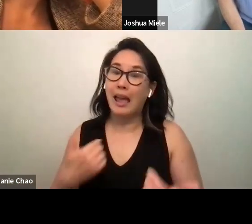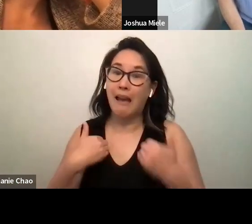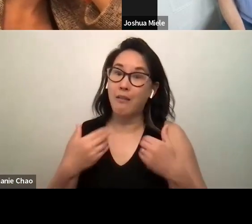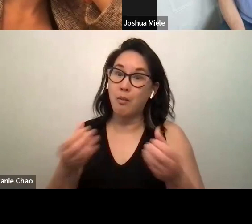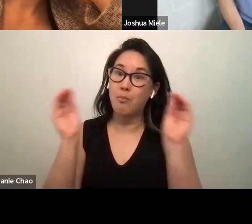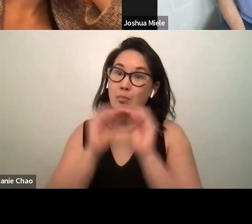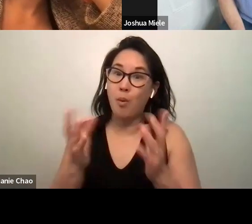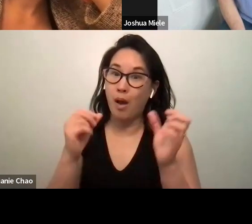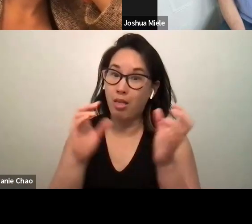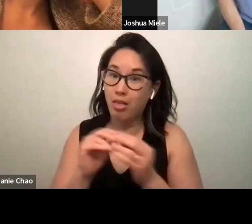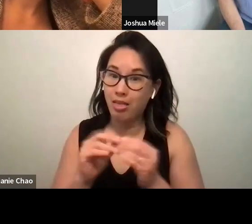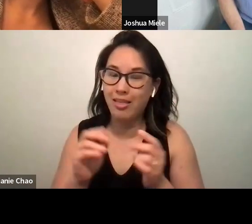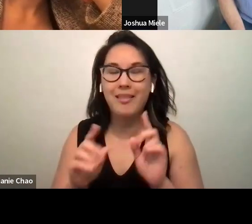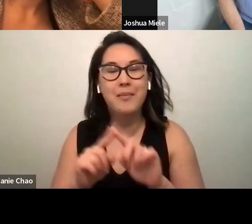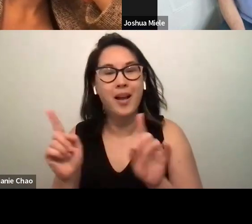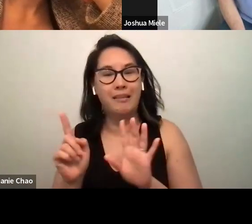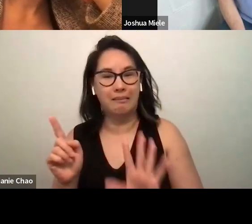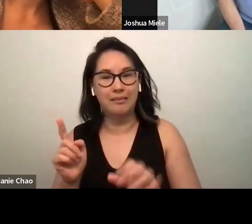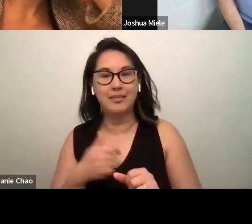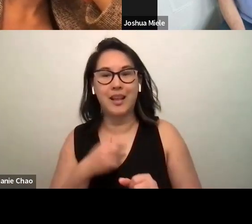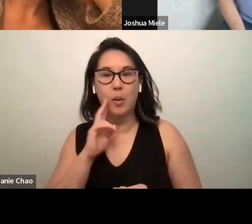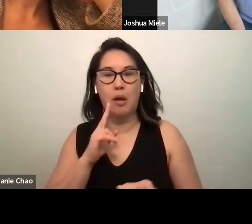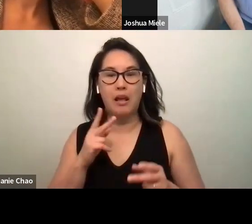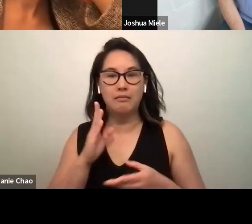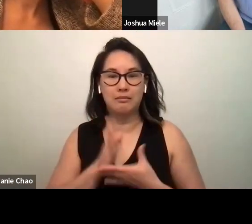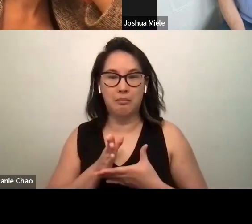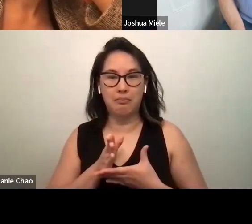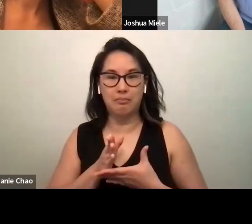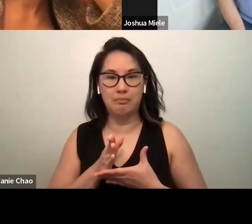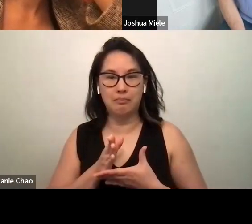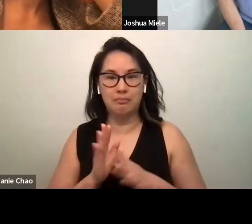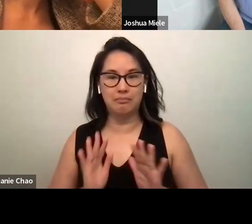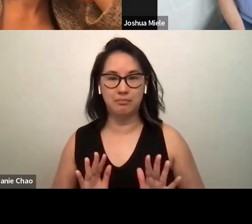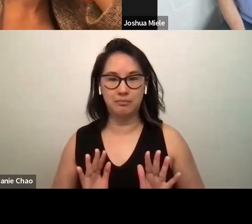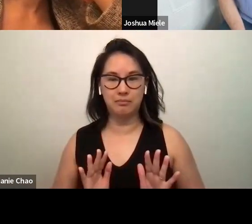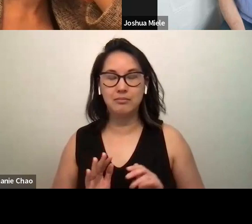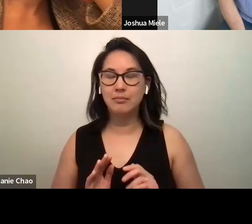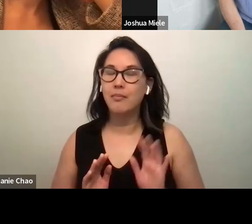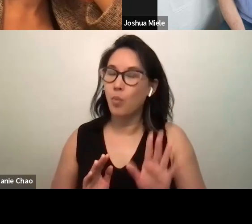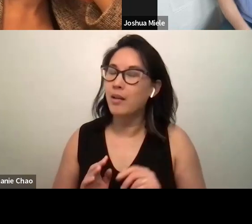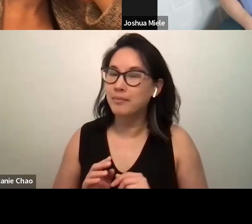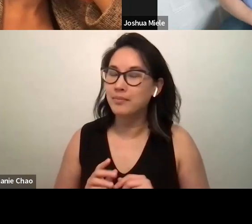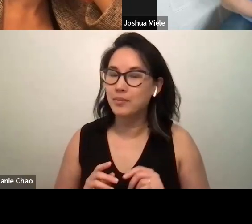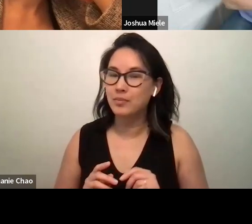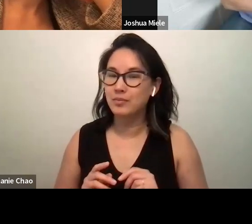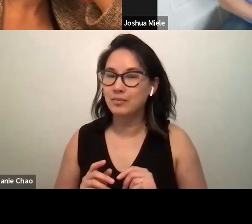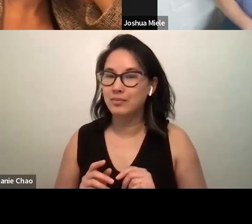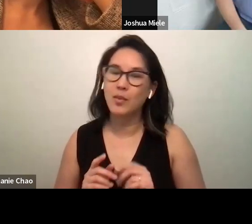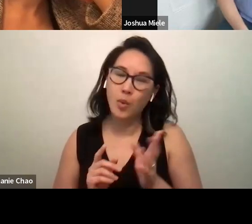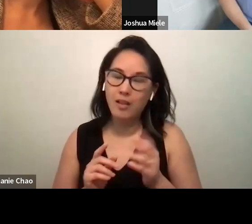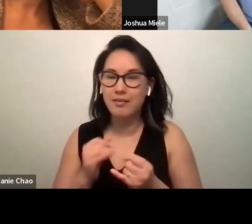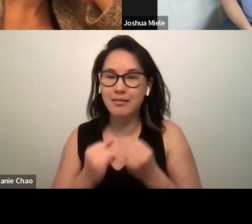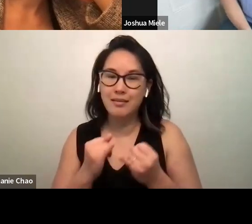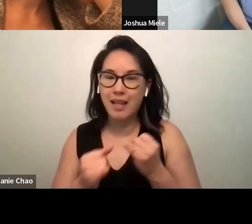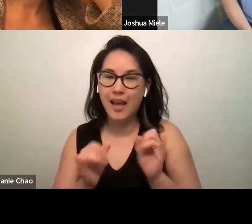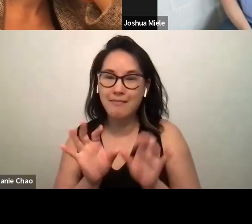I'm gonna stop. The only thing that I'll finish with, I guess, is to